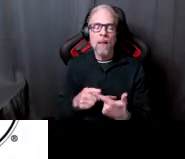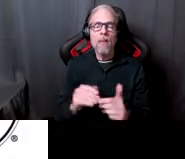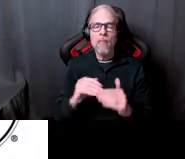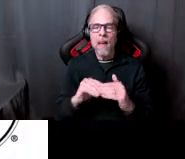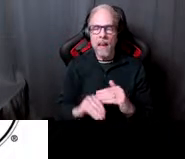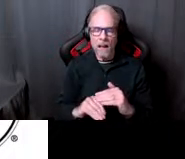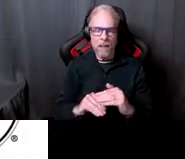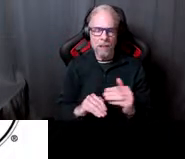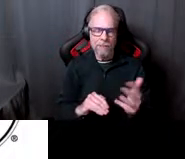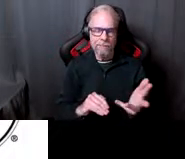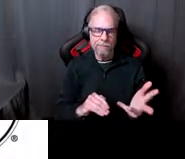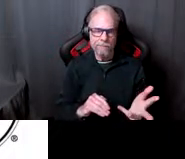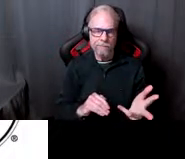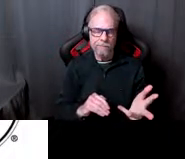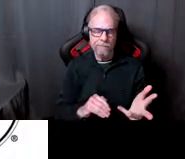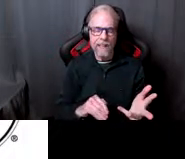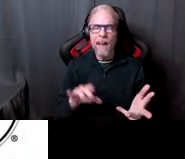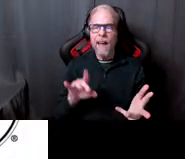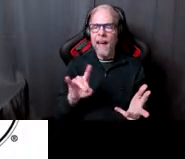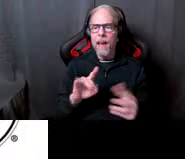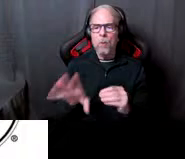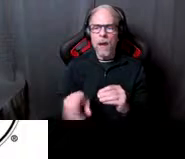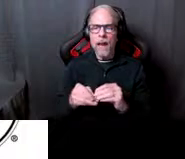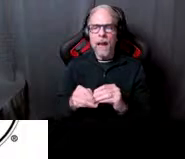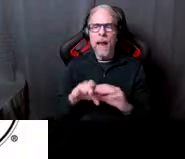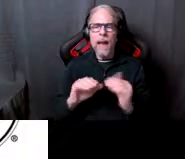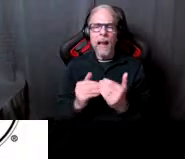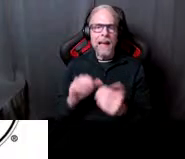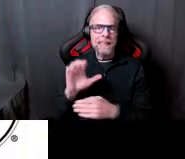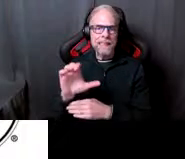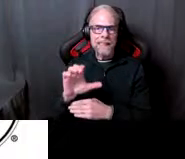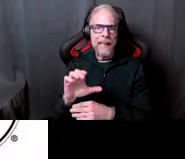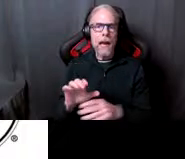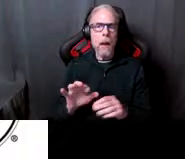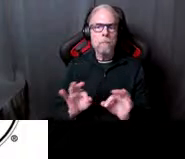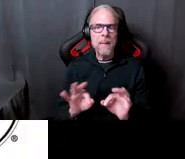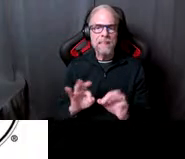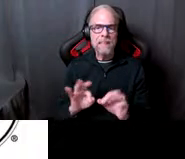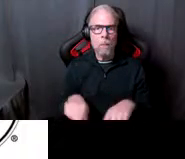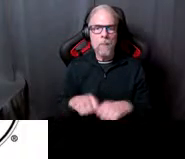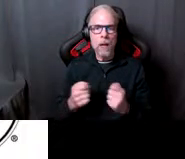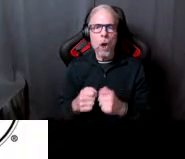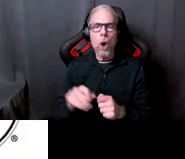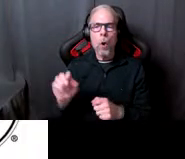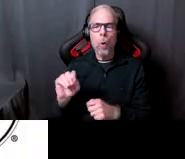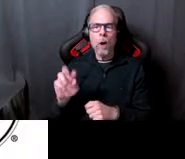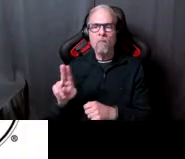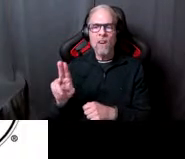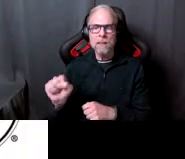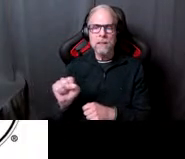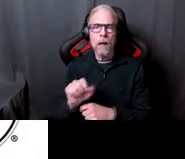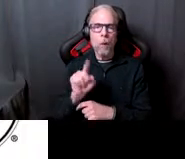under 8, we added Class C misdemeanor, Oregon Revised Statute